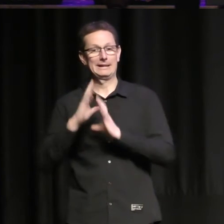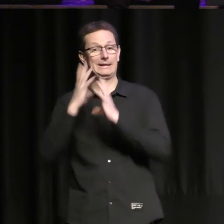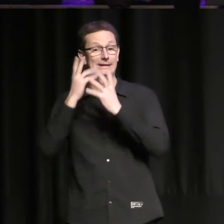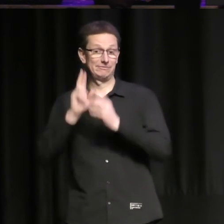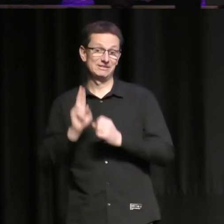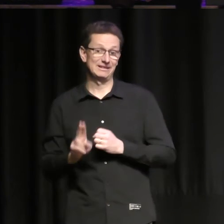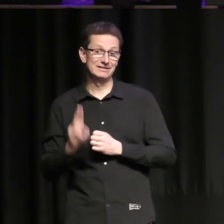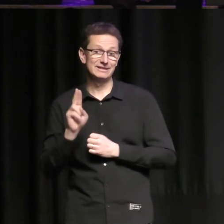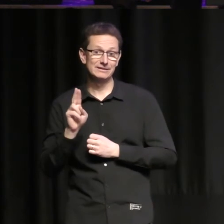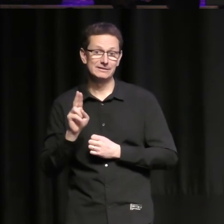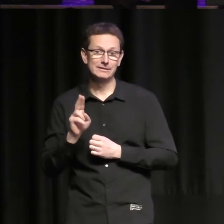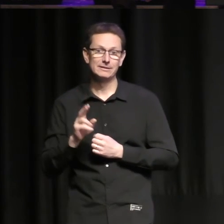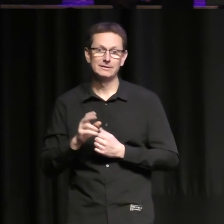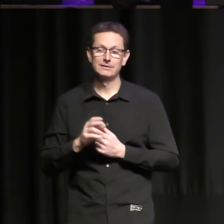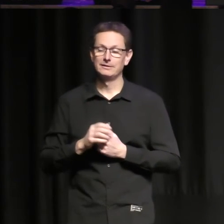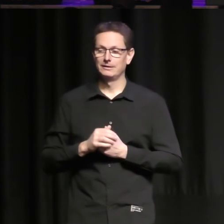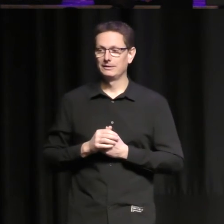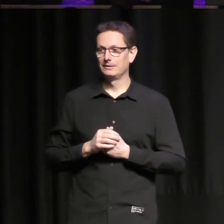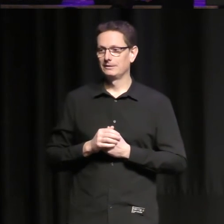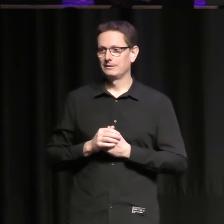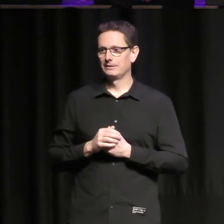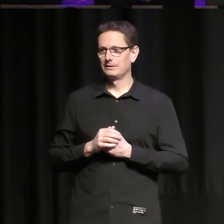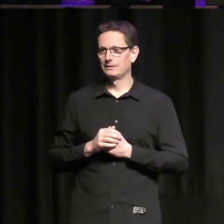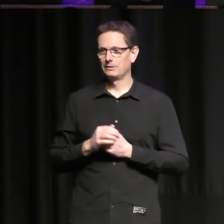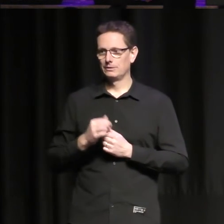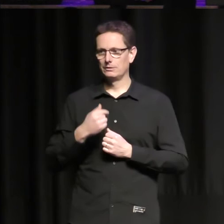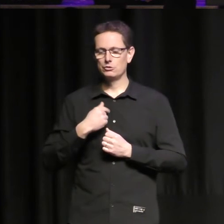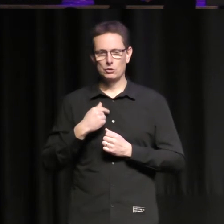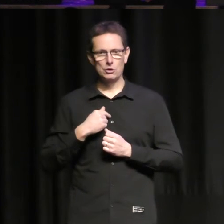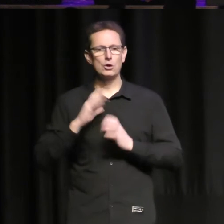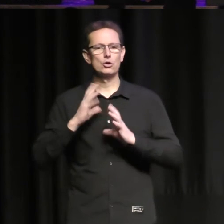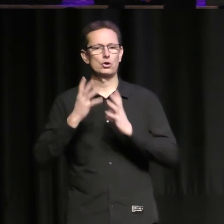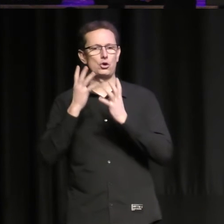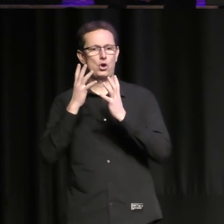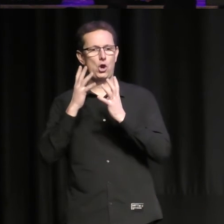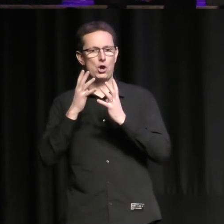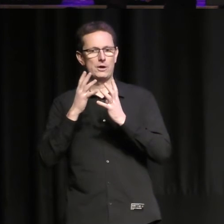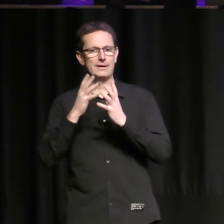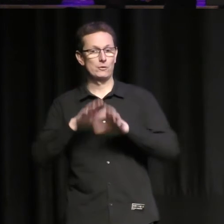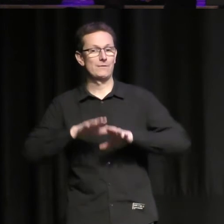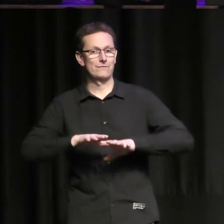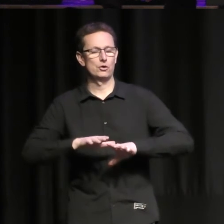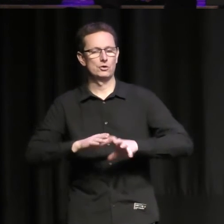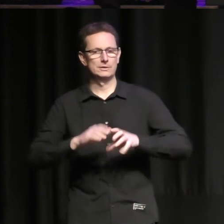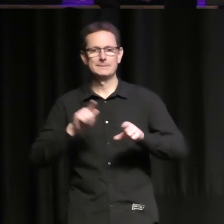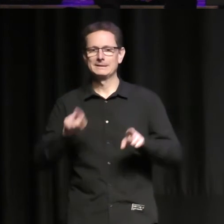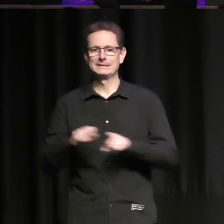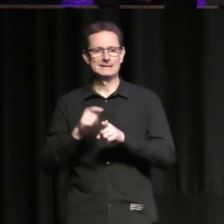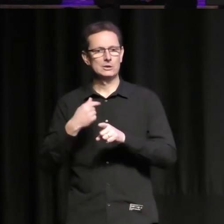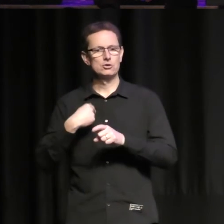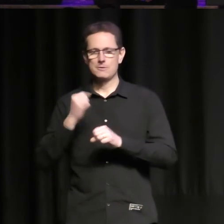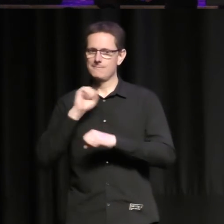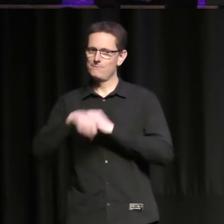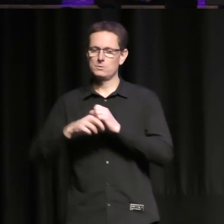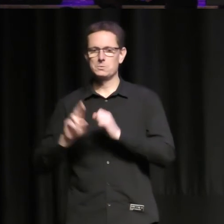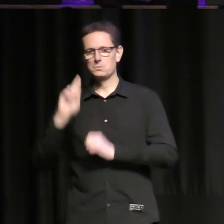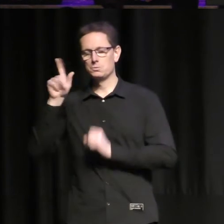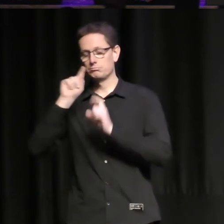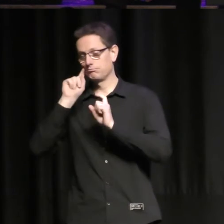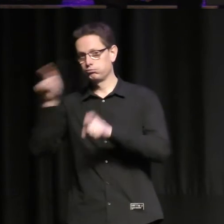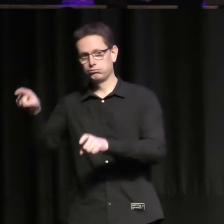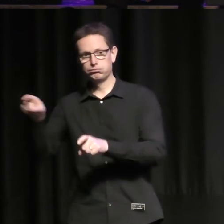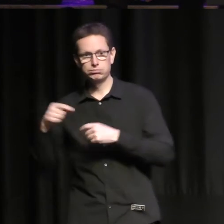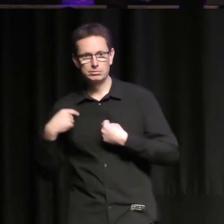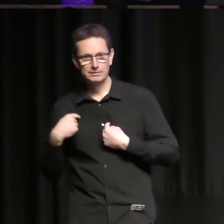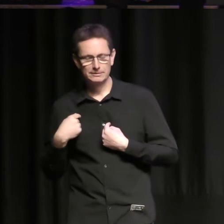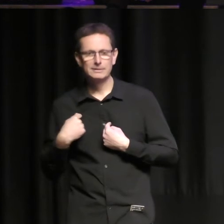basically. I managed to stay put, but I was about to go outside and have a little cry because, yeah.